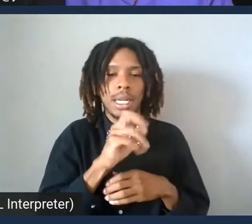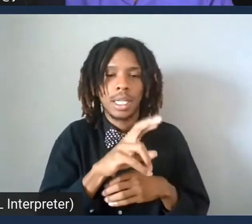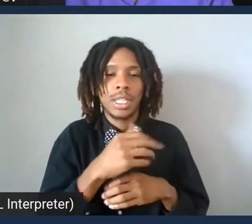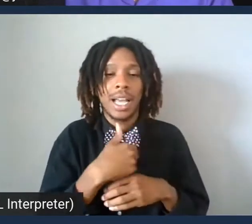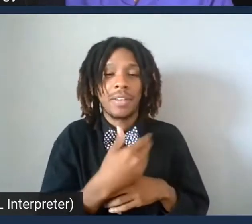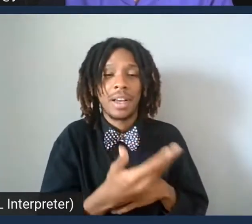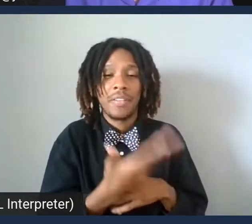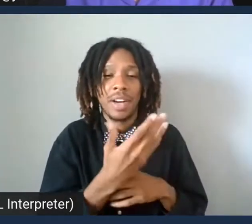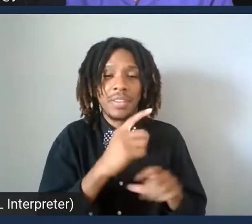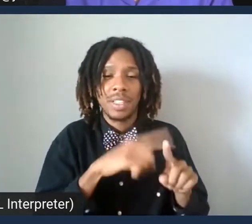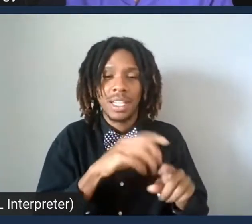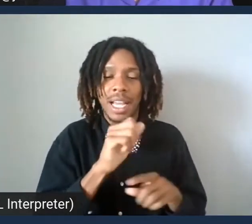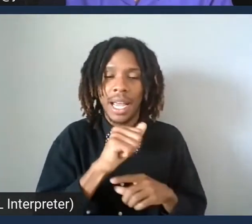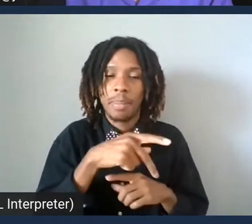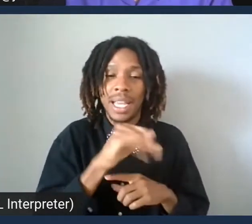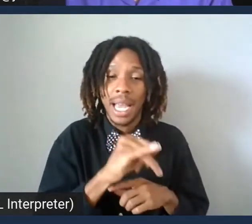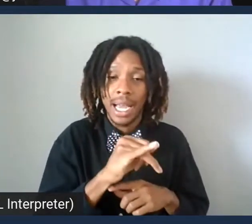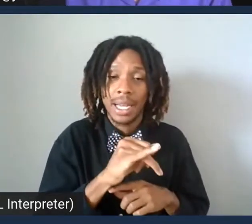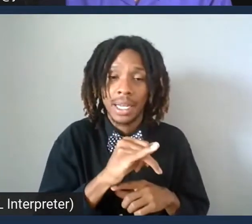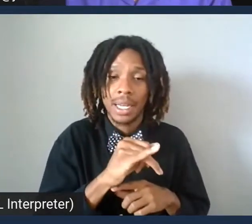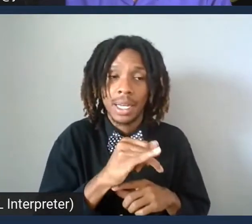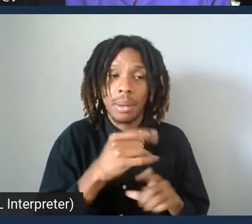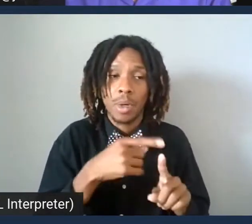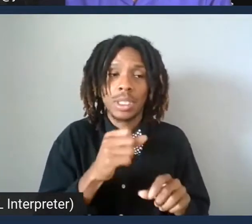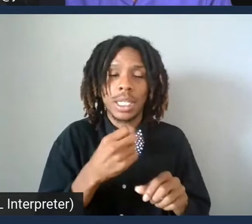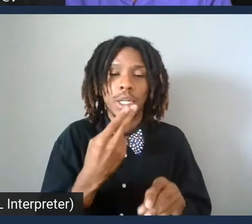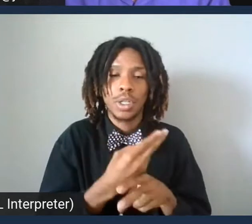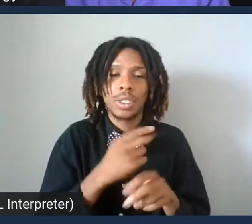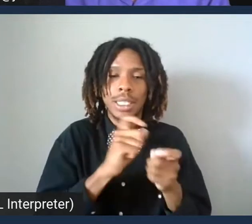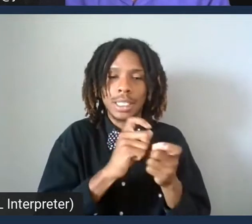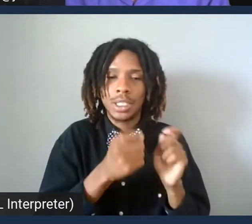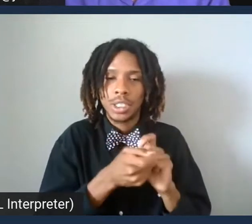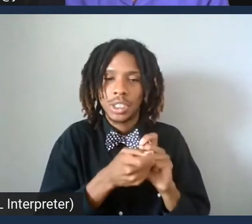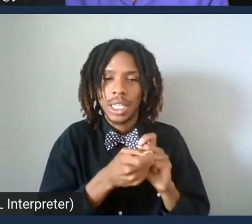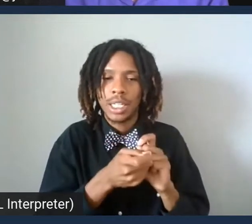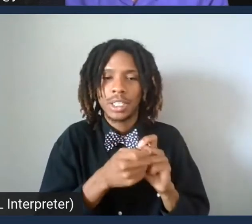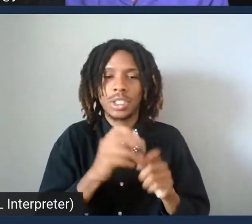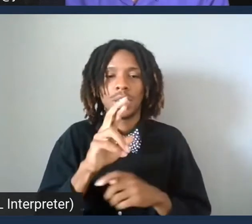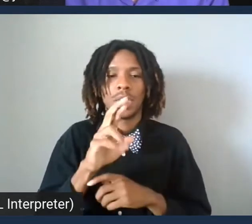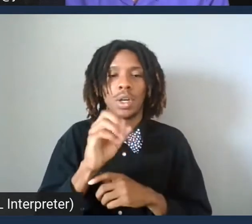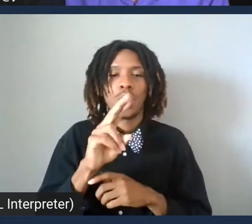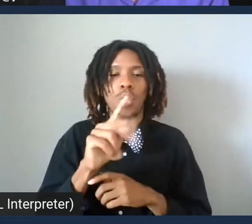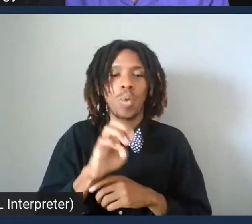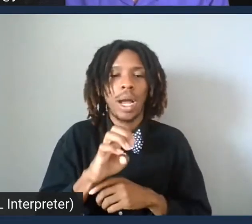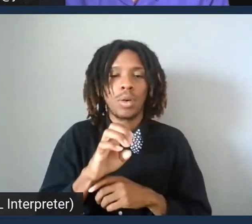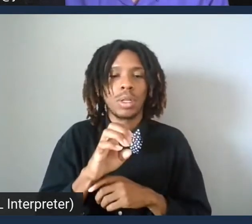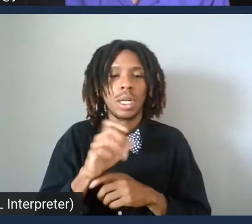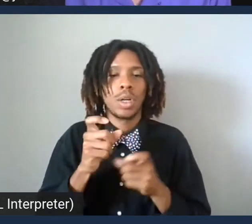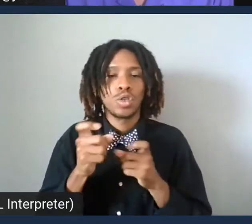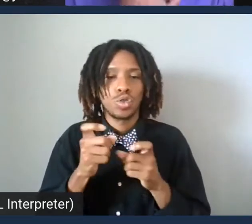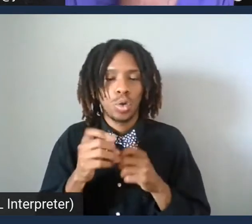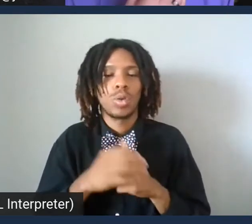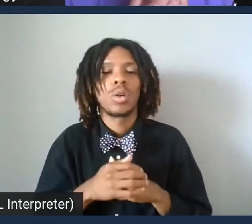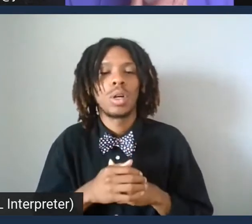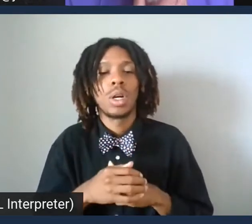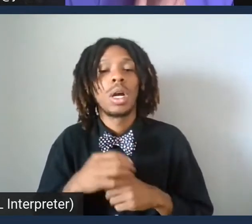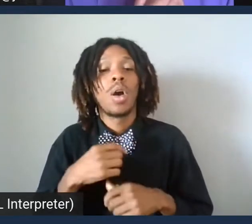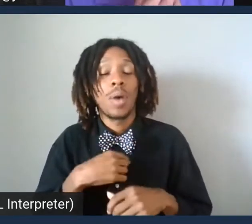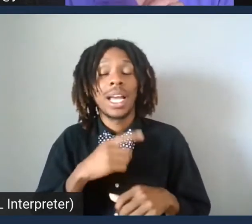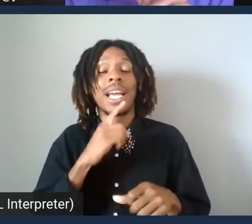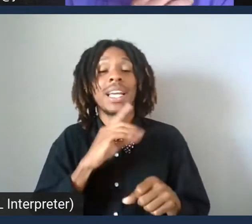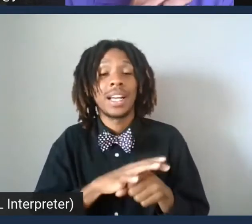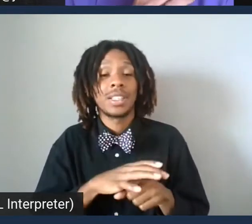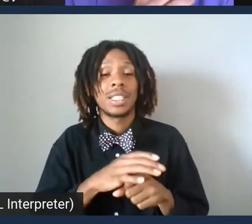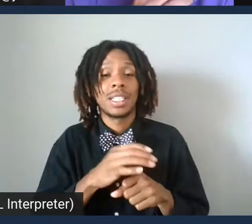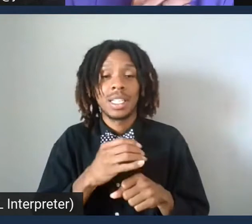different API endpoints for them to use to change the state of a routing control. And we guarantee that as long as you can talk